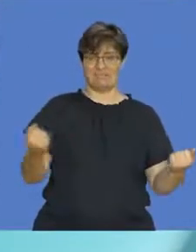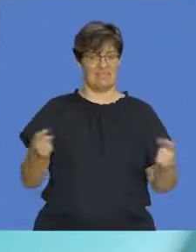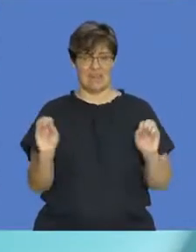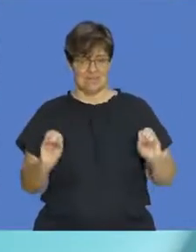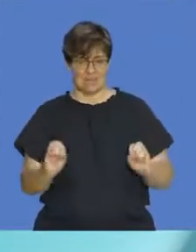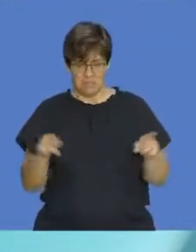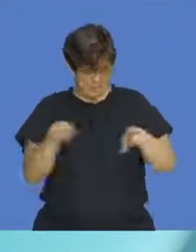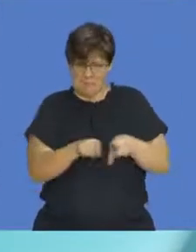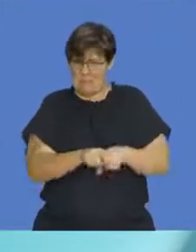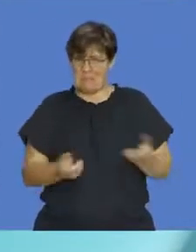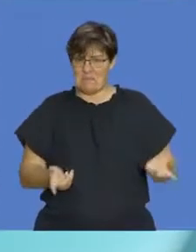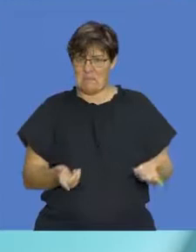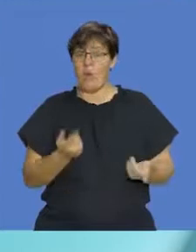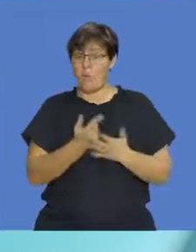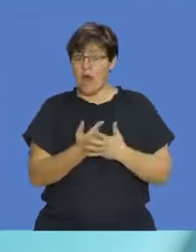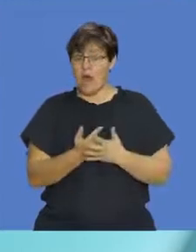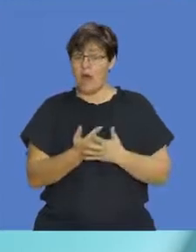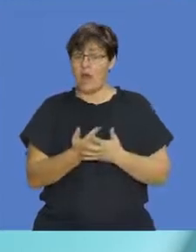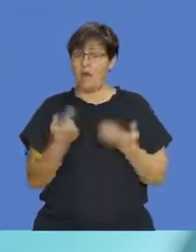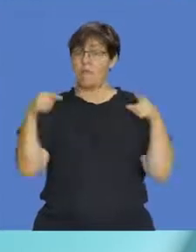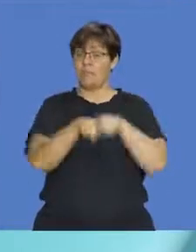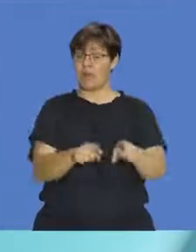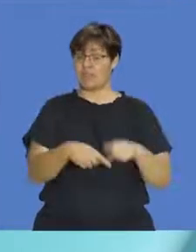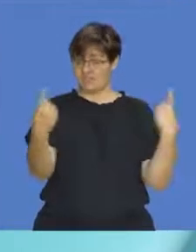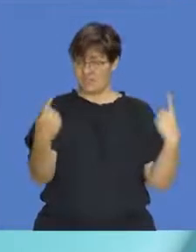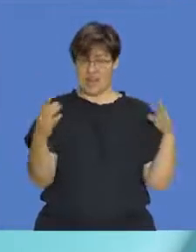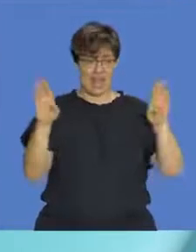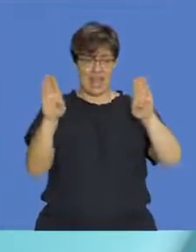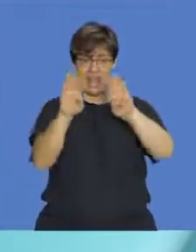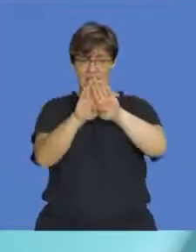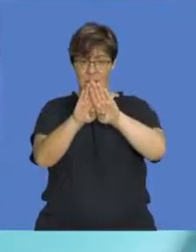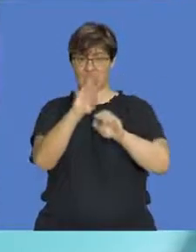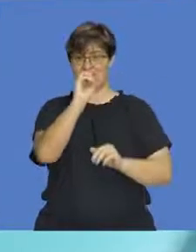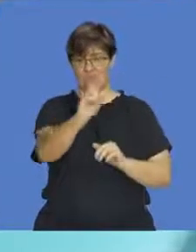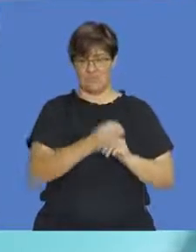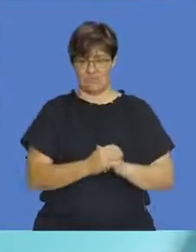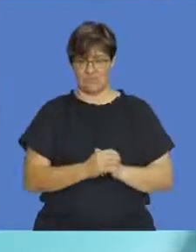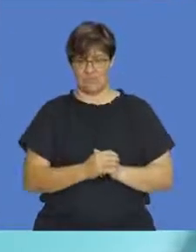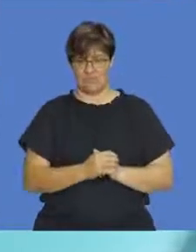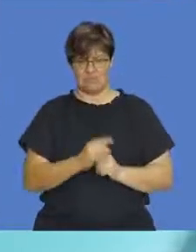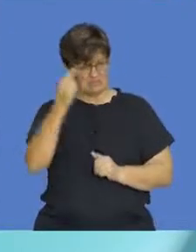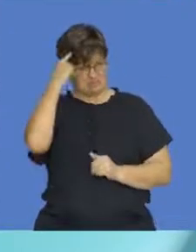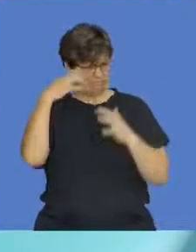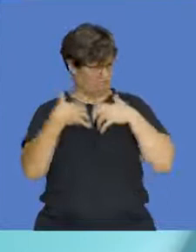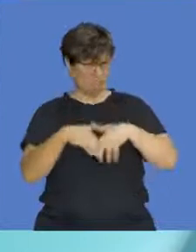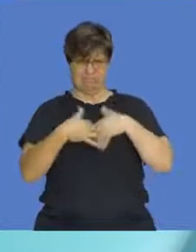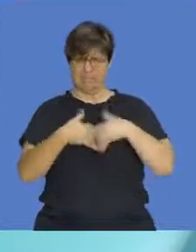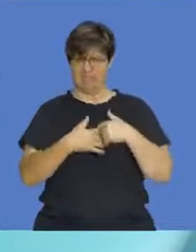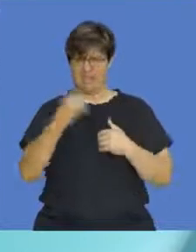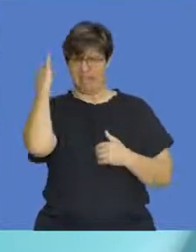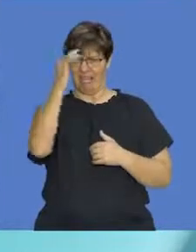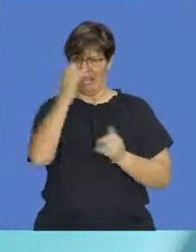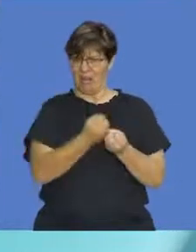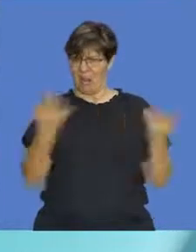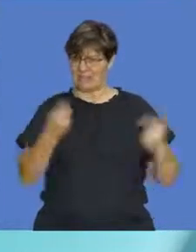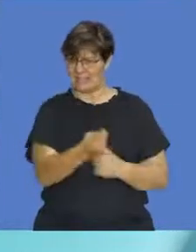the same thing, because when we have mutually exclusive, then the intersection is 0. I know that's given you a lot of food for thought.